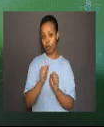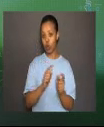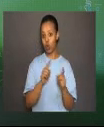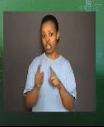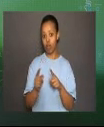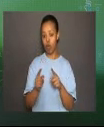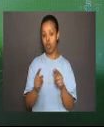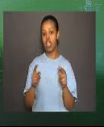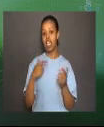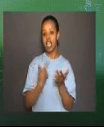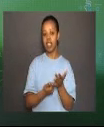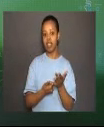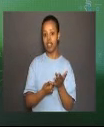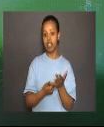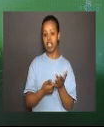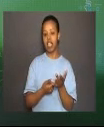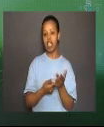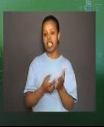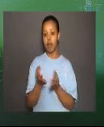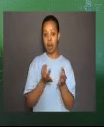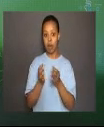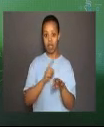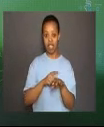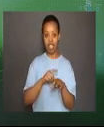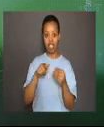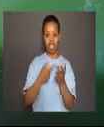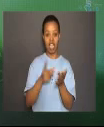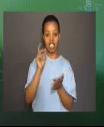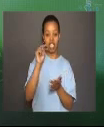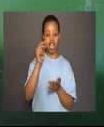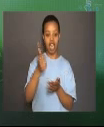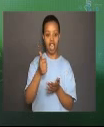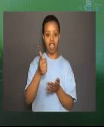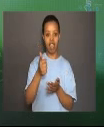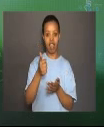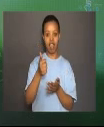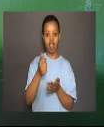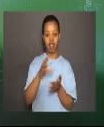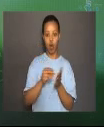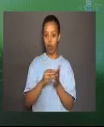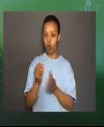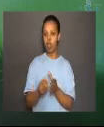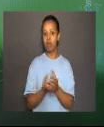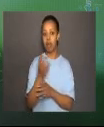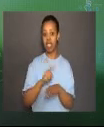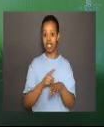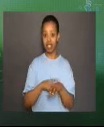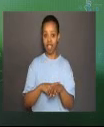the beginning of our explanation of DNA replication, we used the